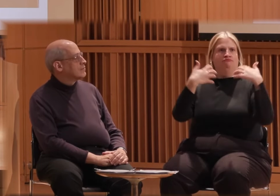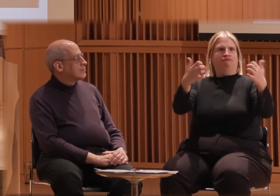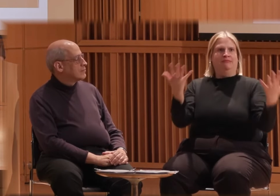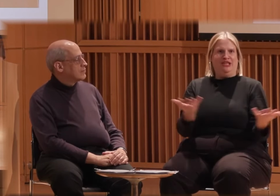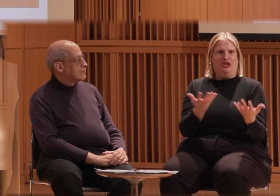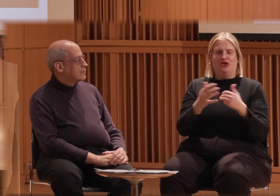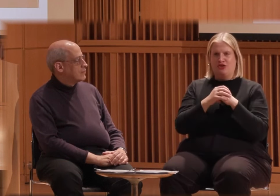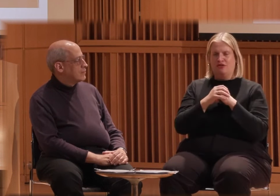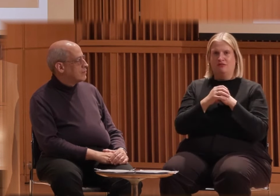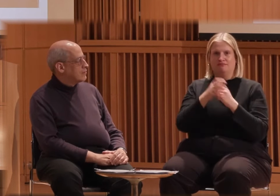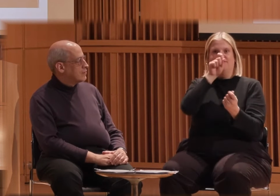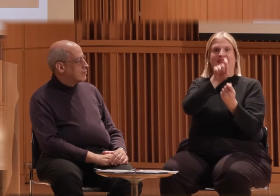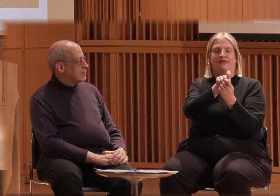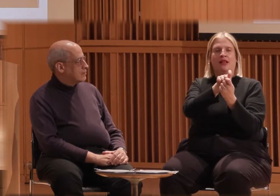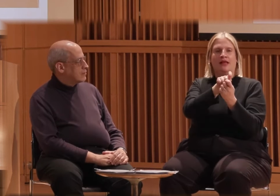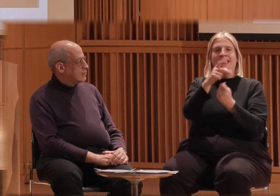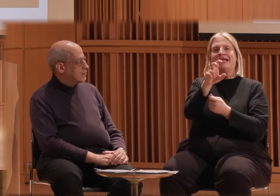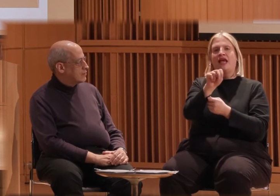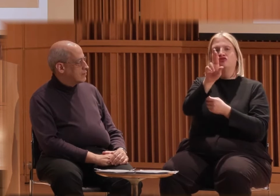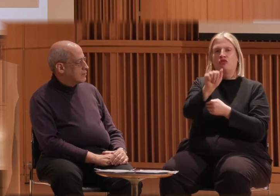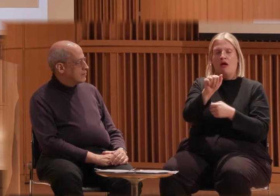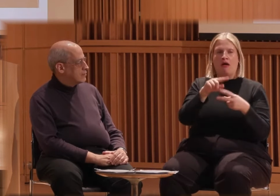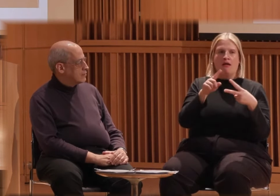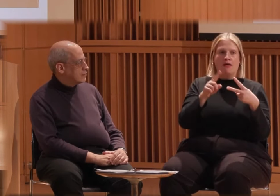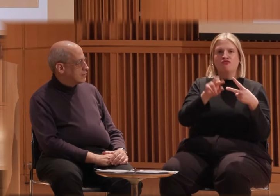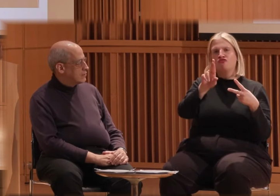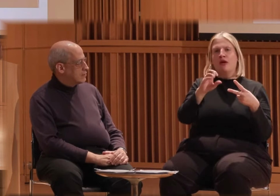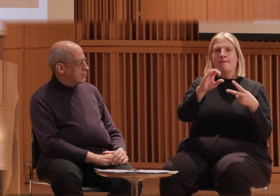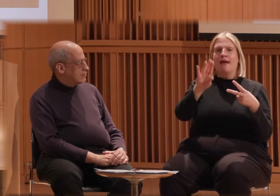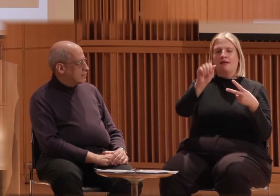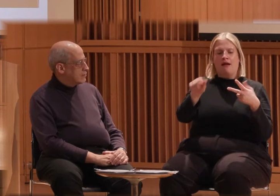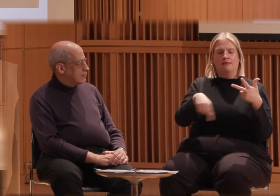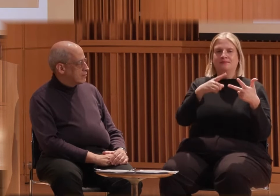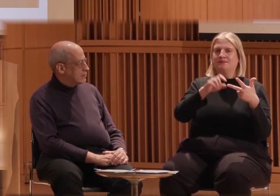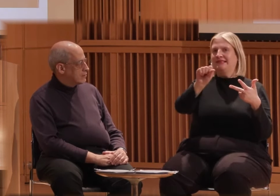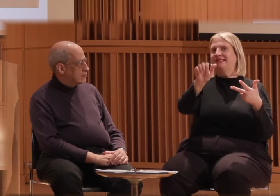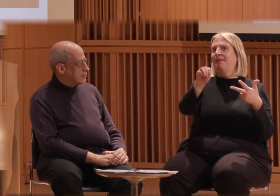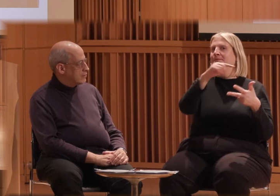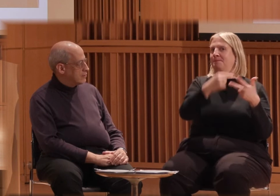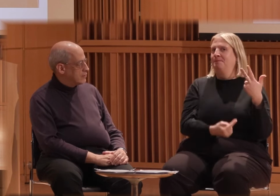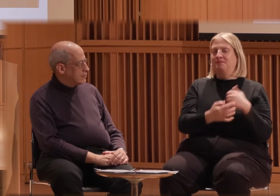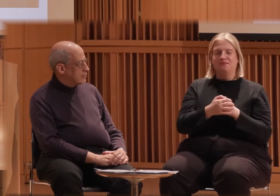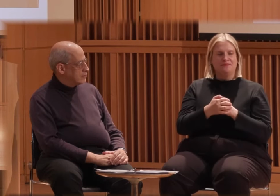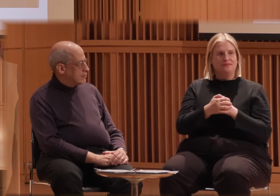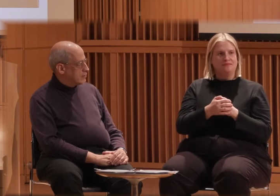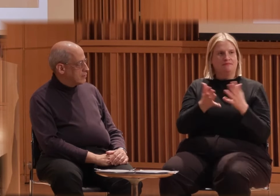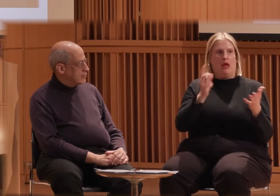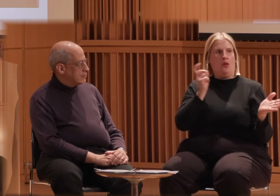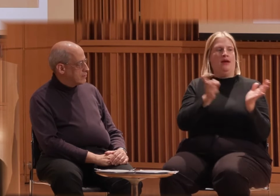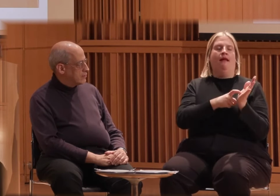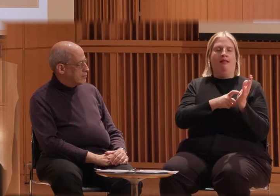Recital Hall, particularly Kendra Sullivan, Rebecca Jacobs, and Samson Starkweather. I'd like to acknowledge